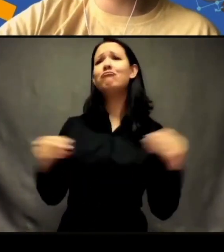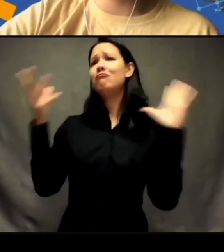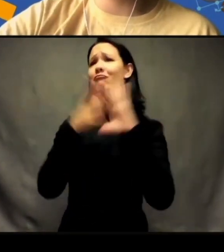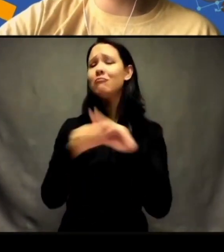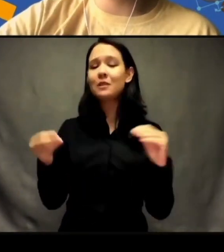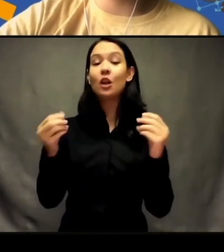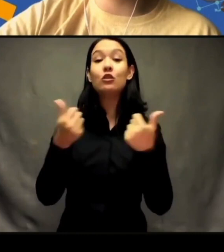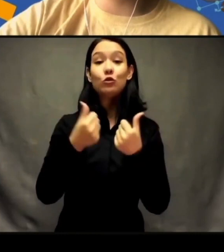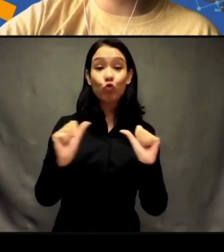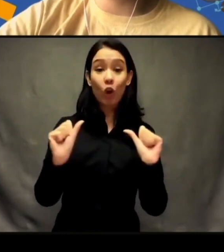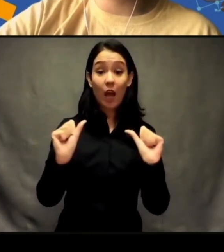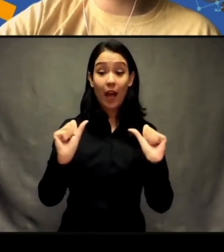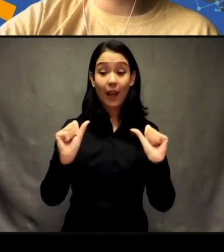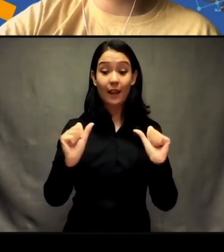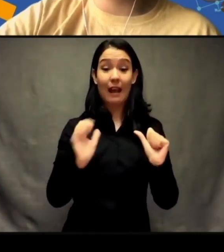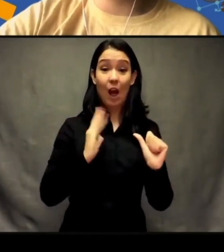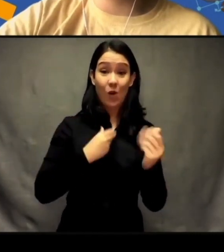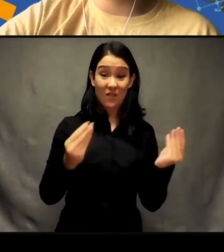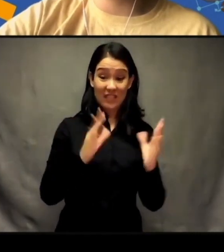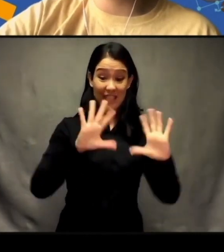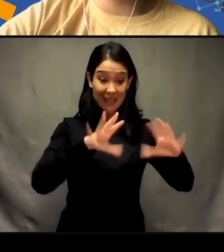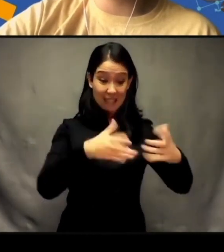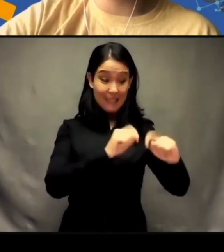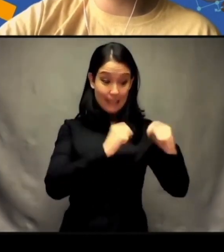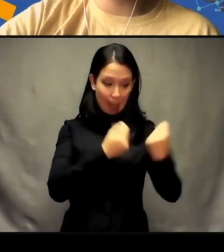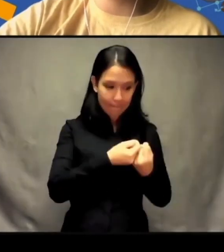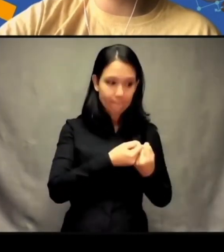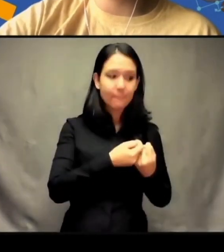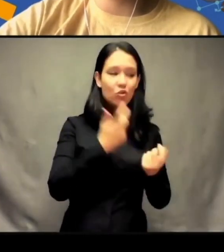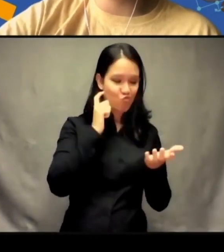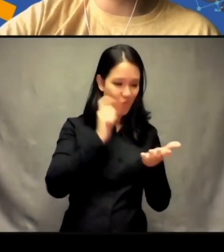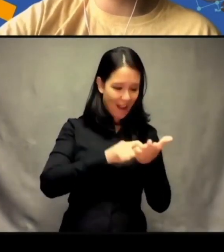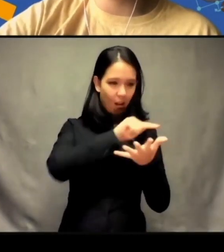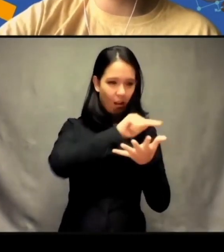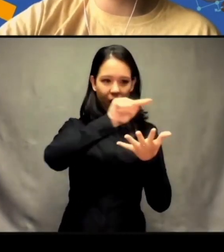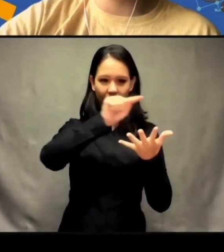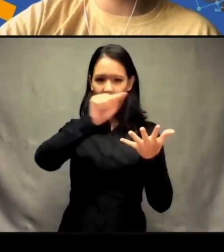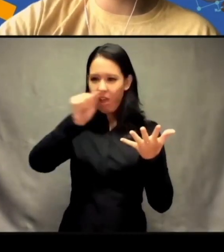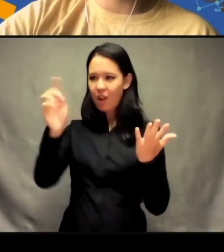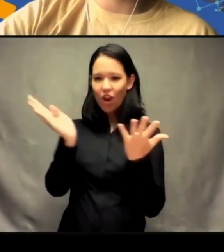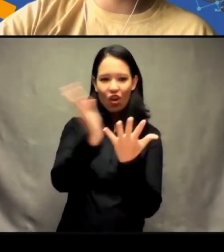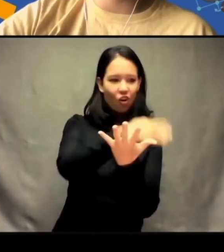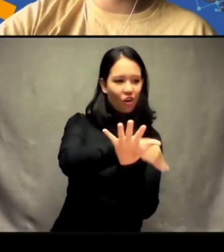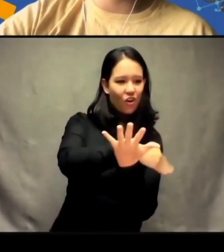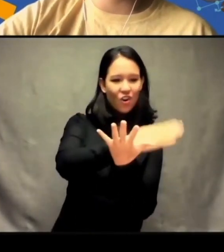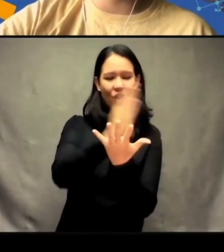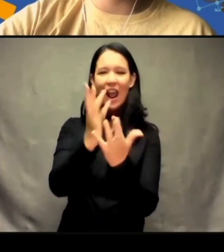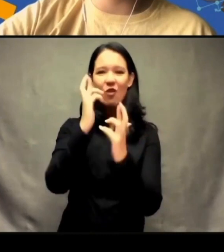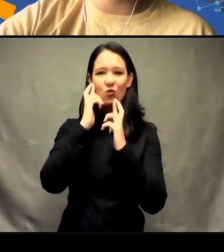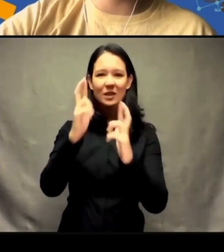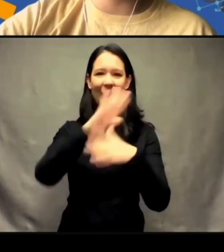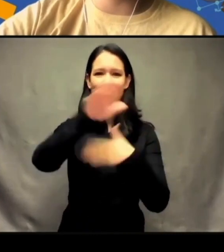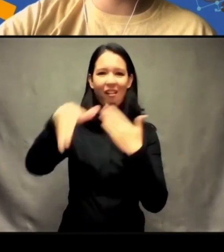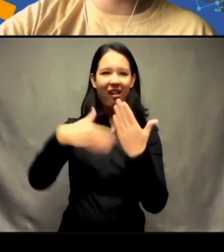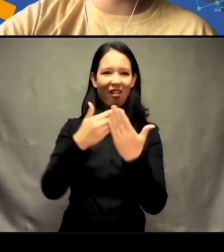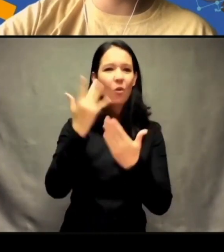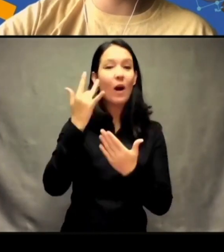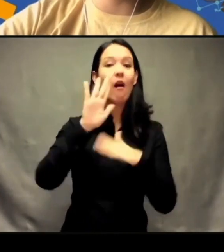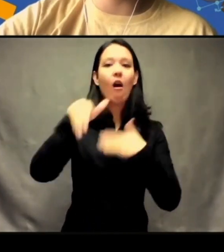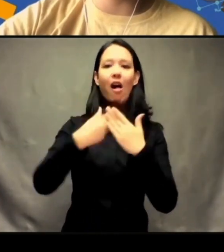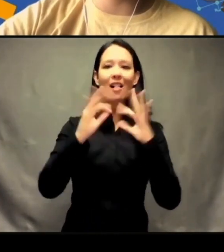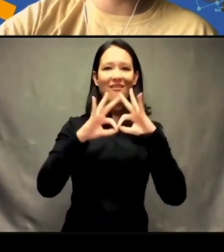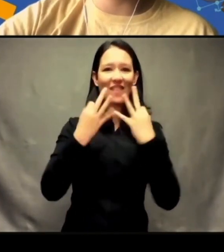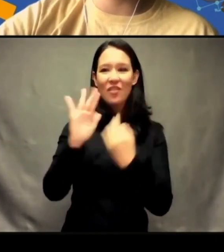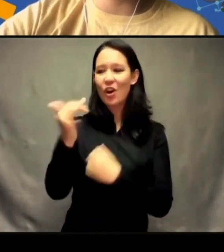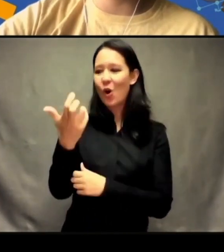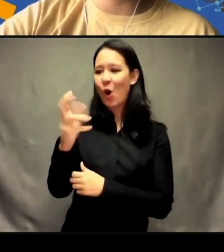to prepare as a team to respect all these dynamics, because every family has their own history